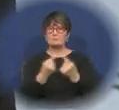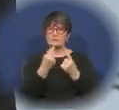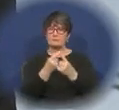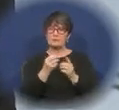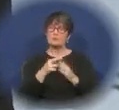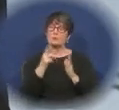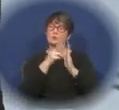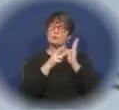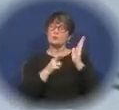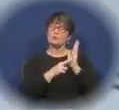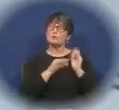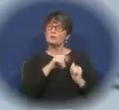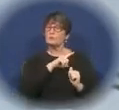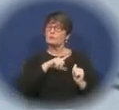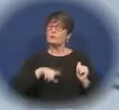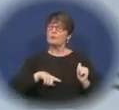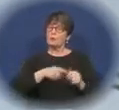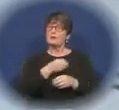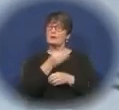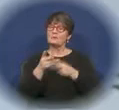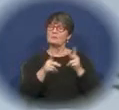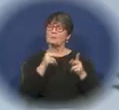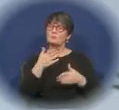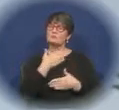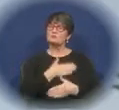precepts of the Lord give joy to the heart.